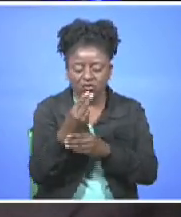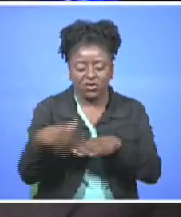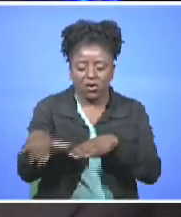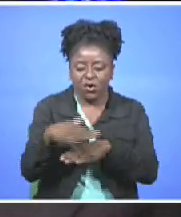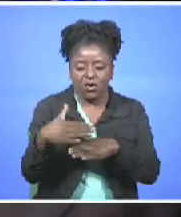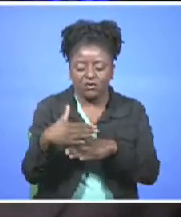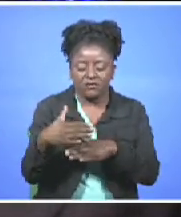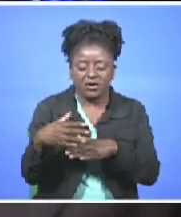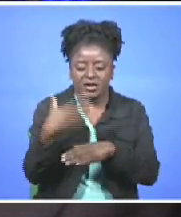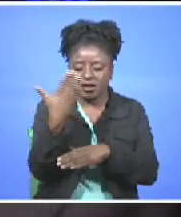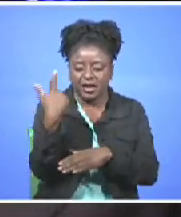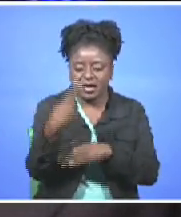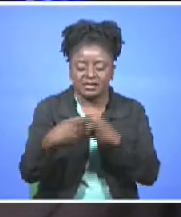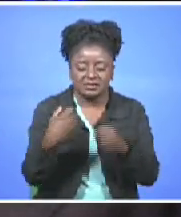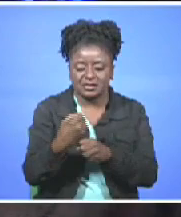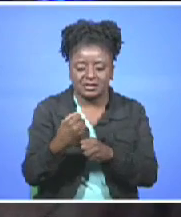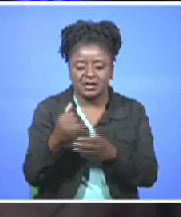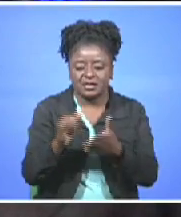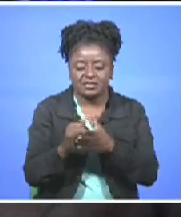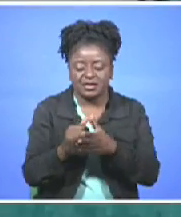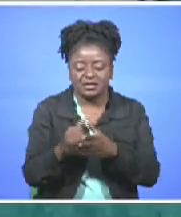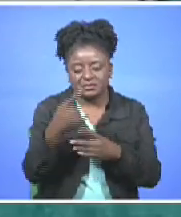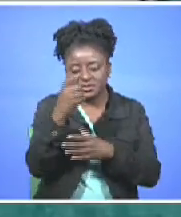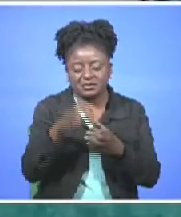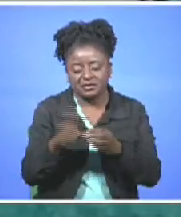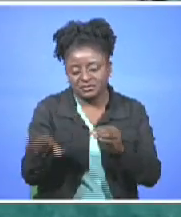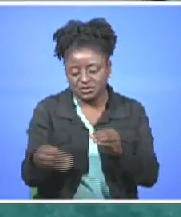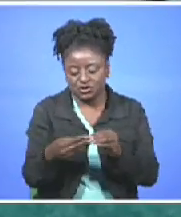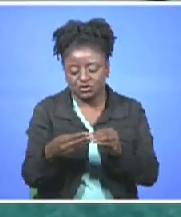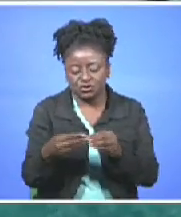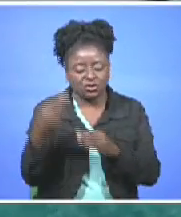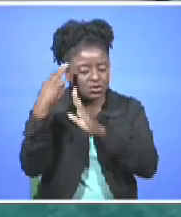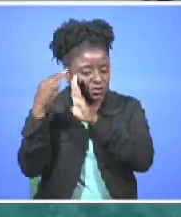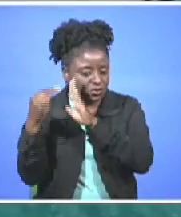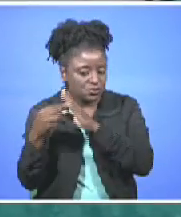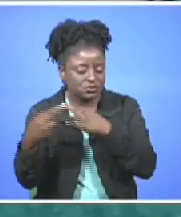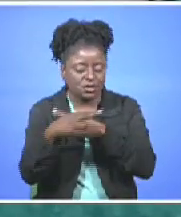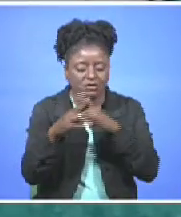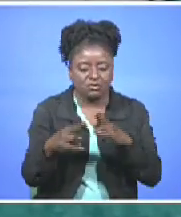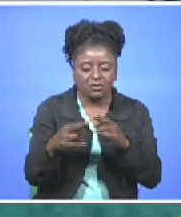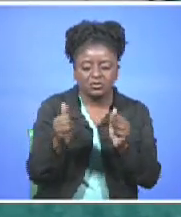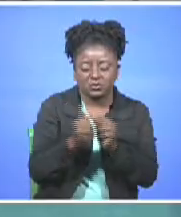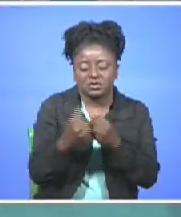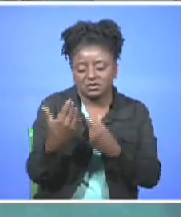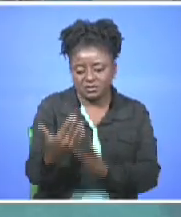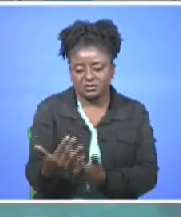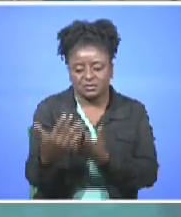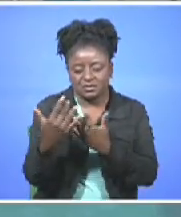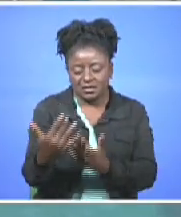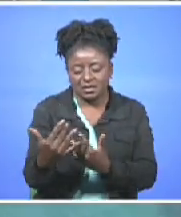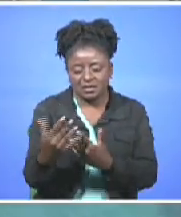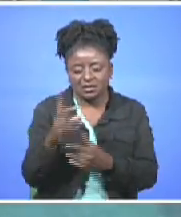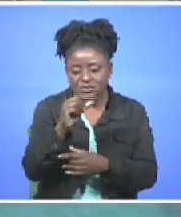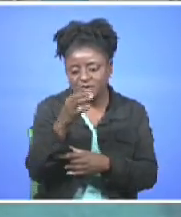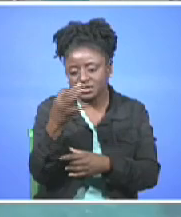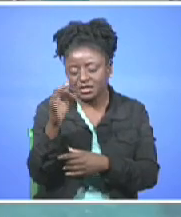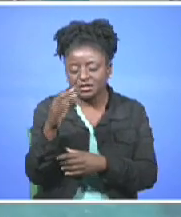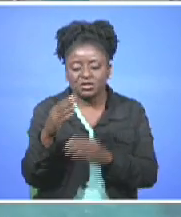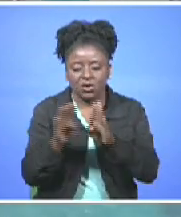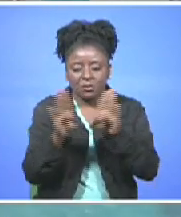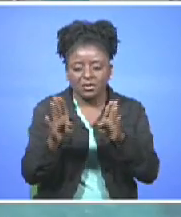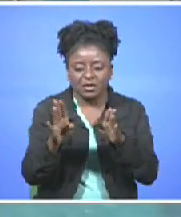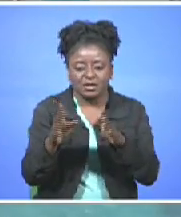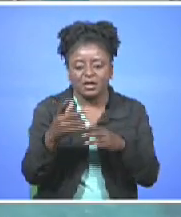directly attributed to the amount of additional hotel rooms. Cooper says with the pending 2019 opening of the $200 million The